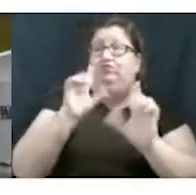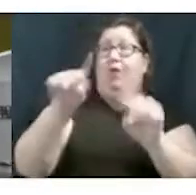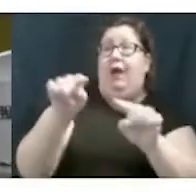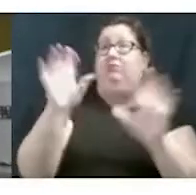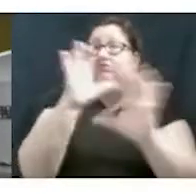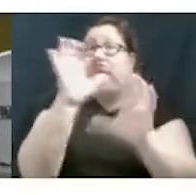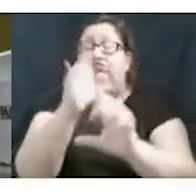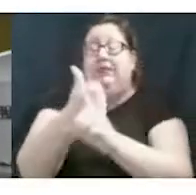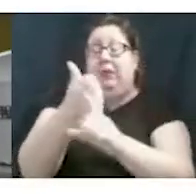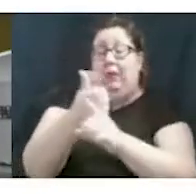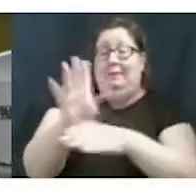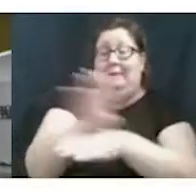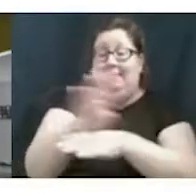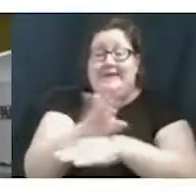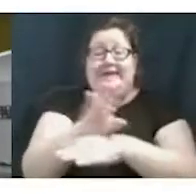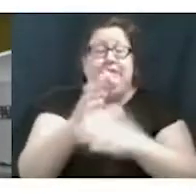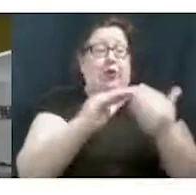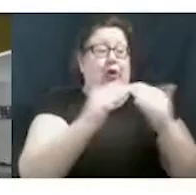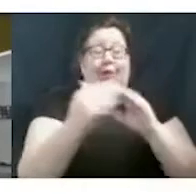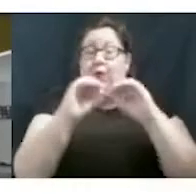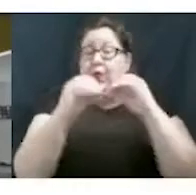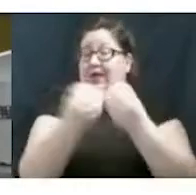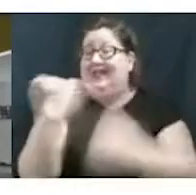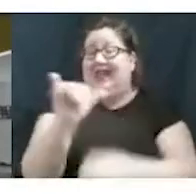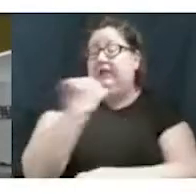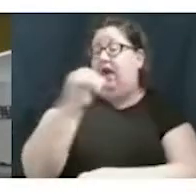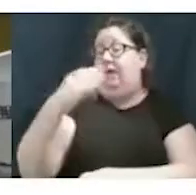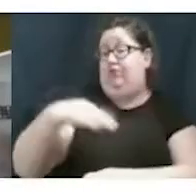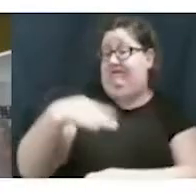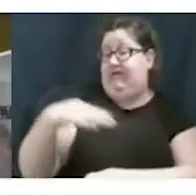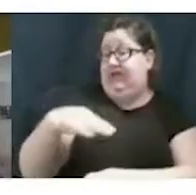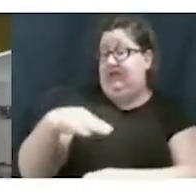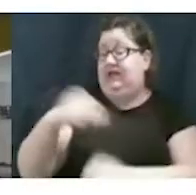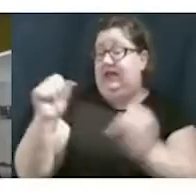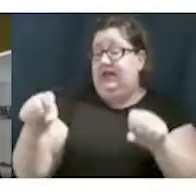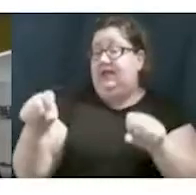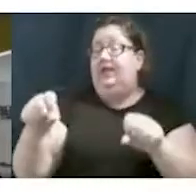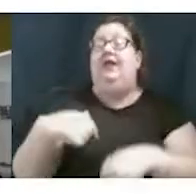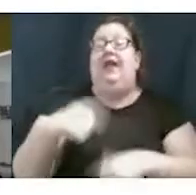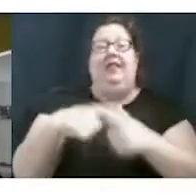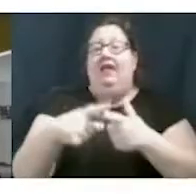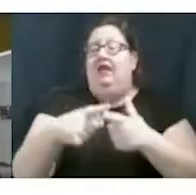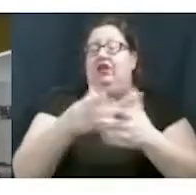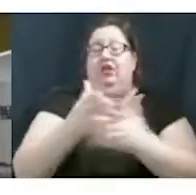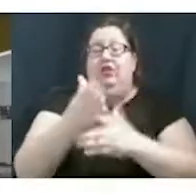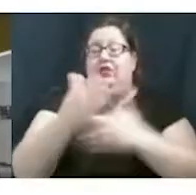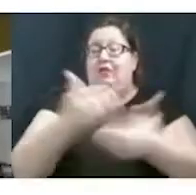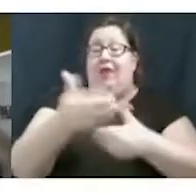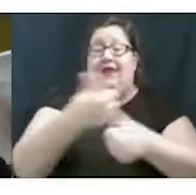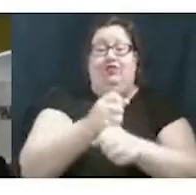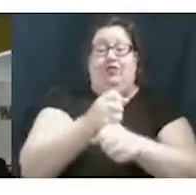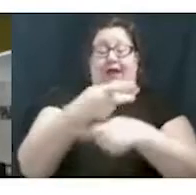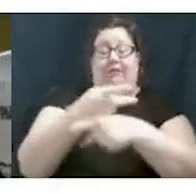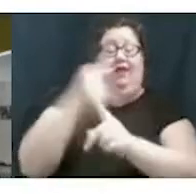business or community organization, such as a nonprofit, and then go through the process of creating a product for them,